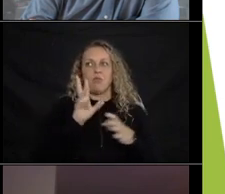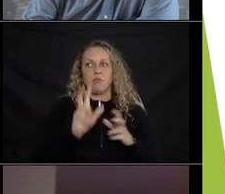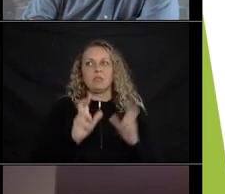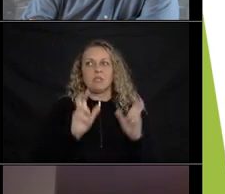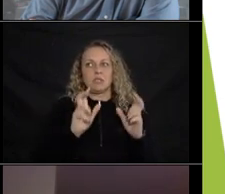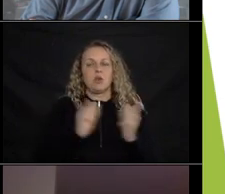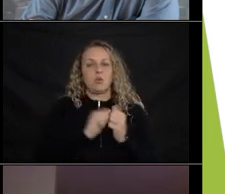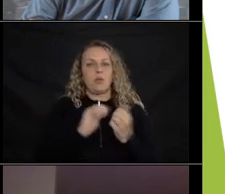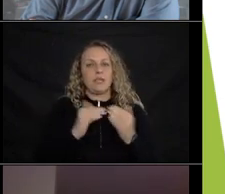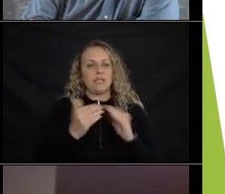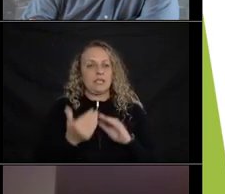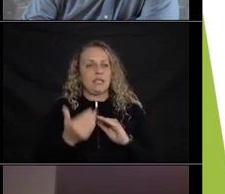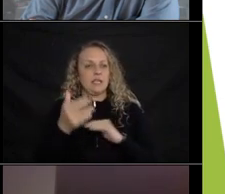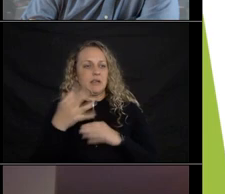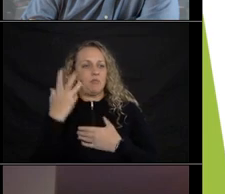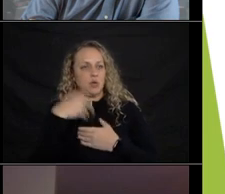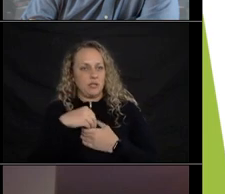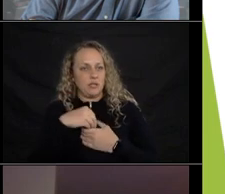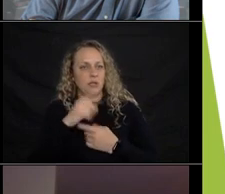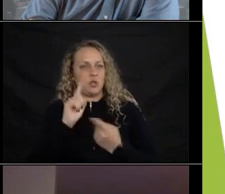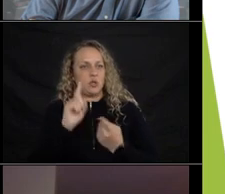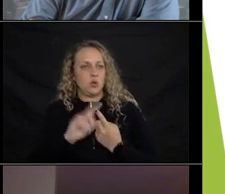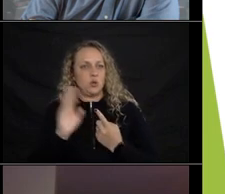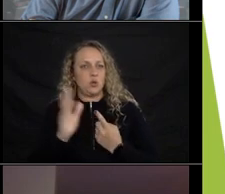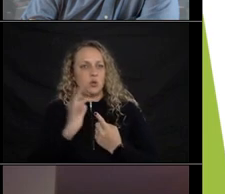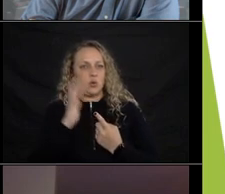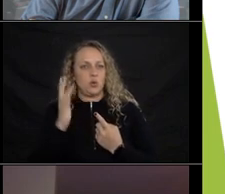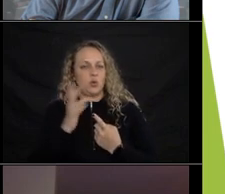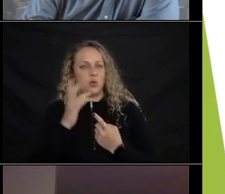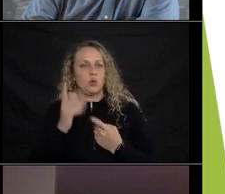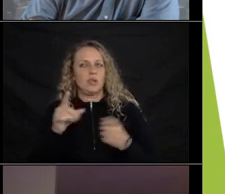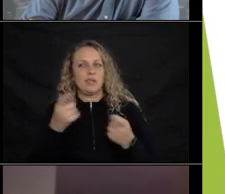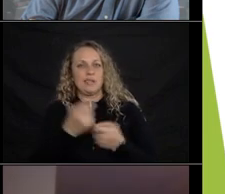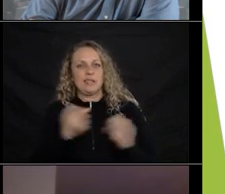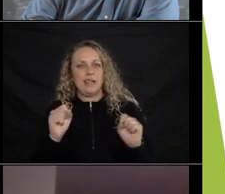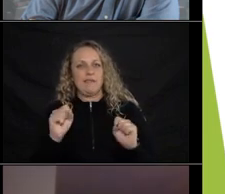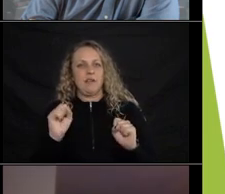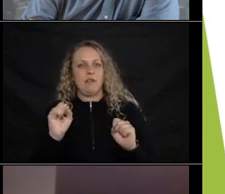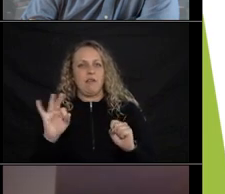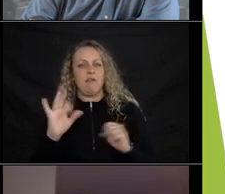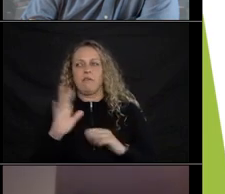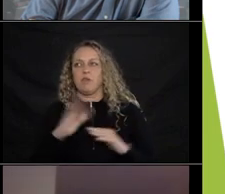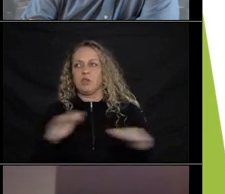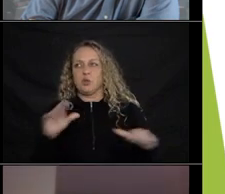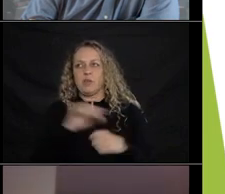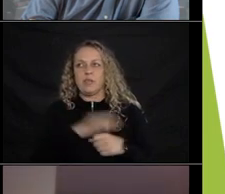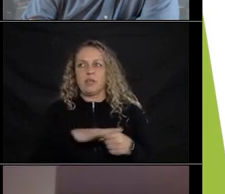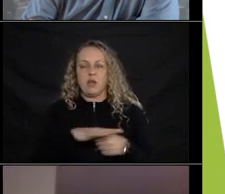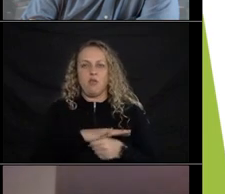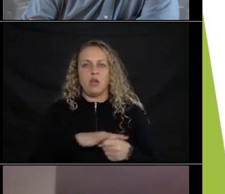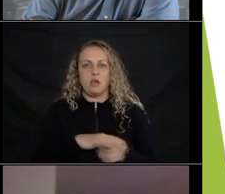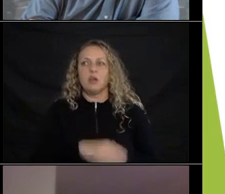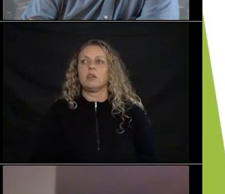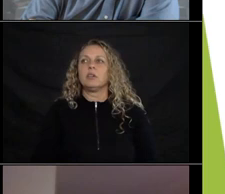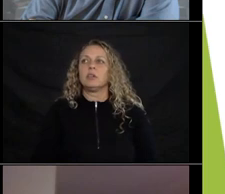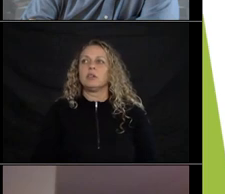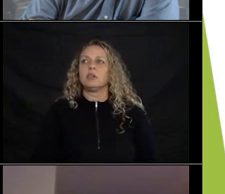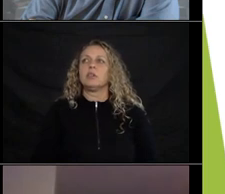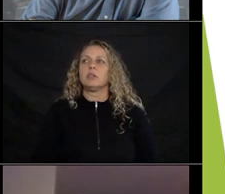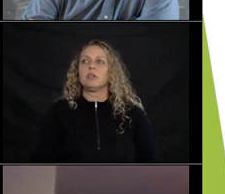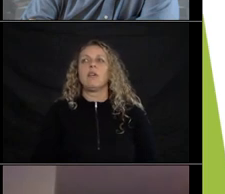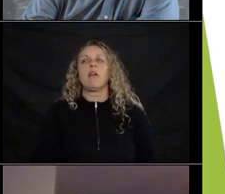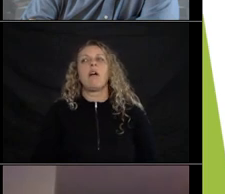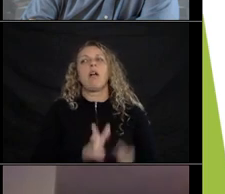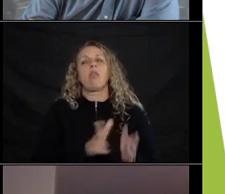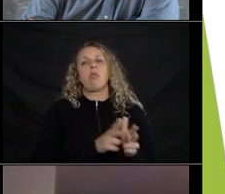city's participation to assure the safety of the children in this area. The asphalt parking to